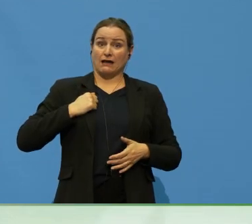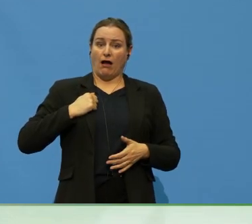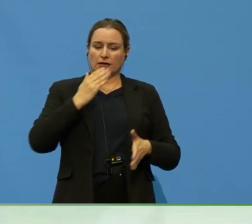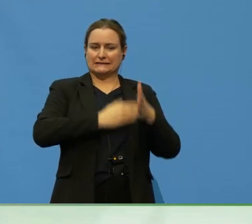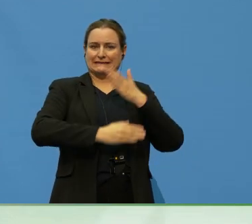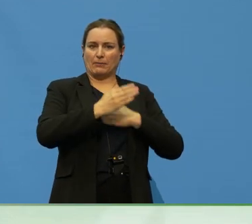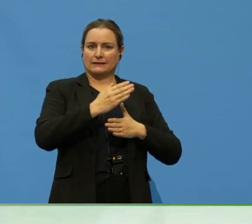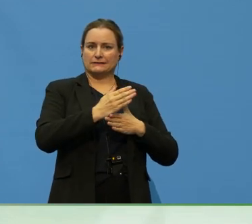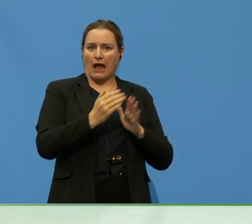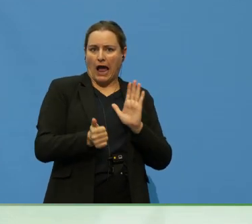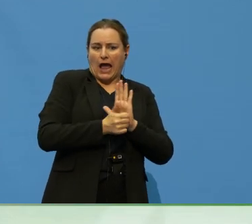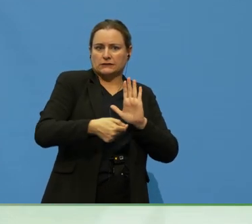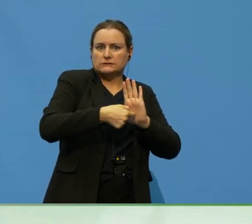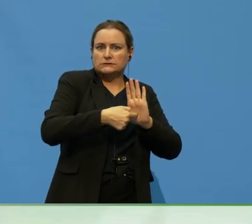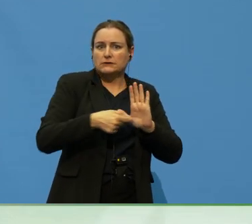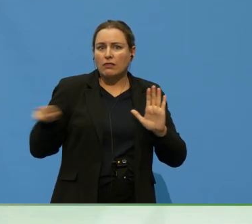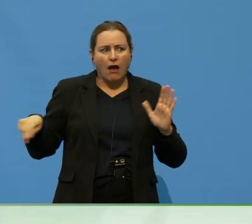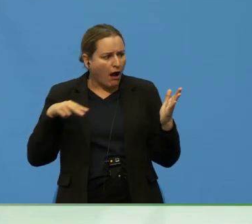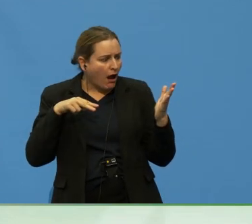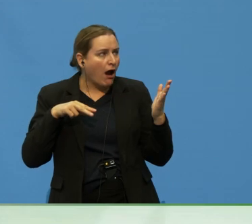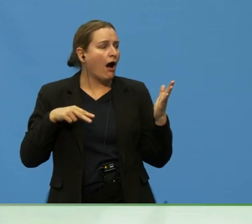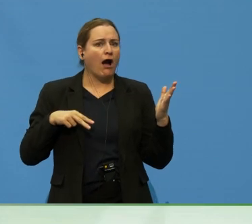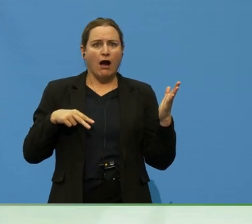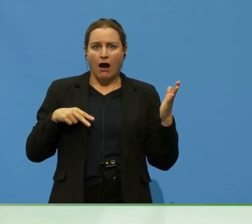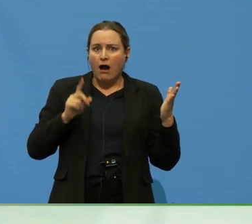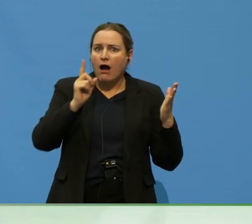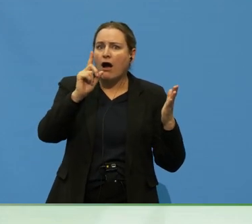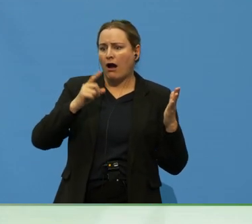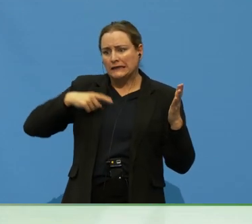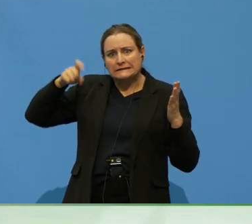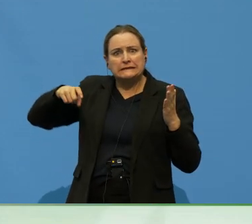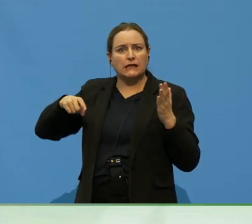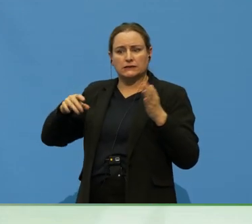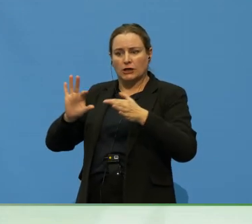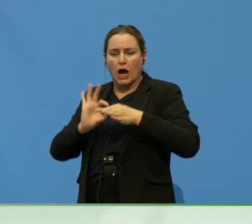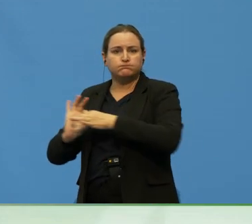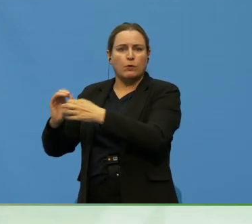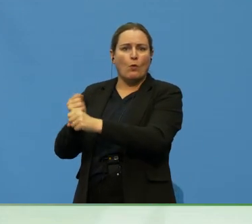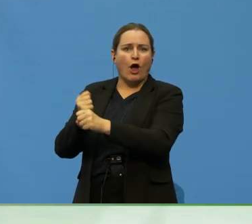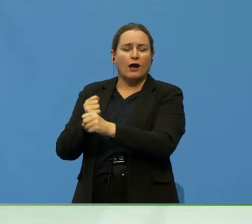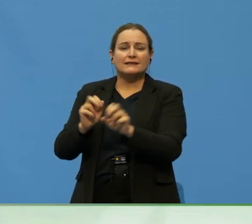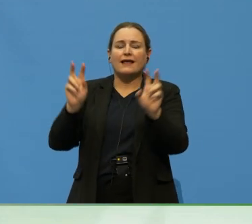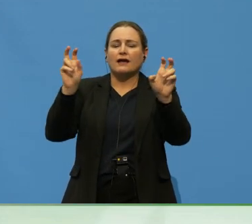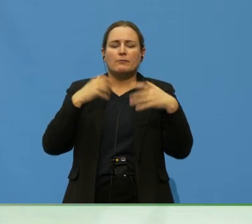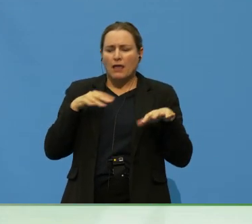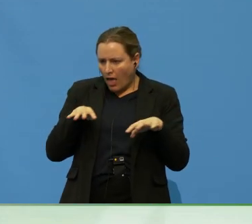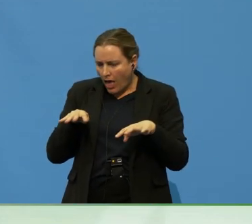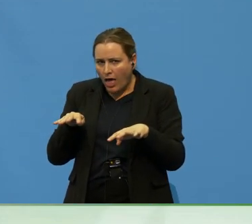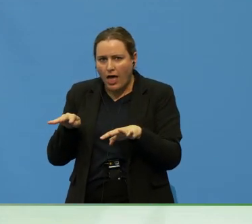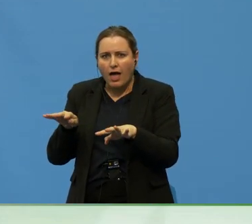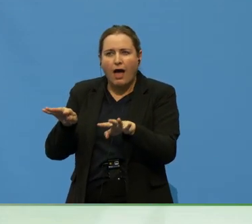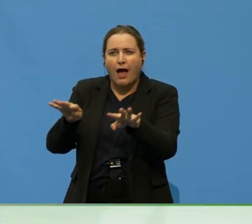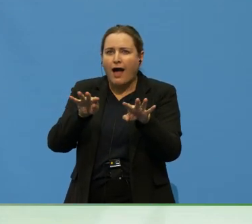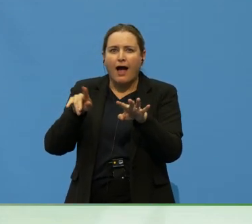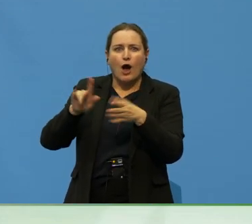was the one thing we all agreed upon we needed to work together to get done, and it was magical because every